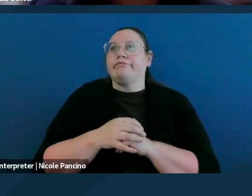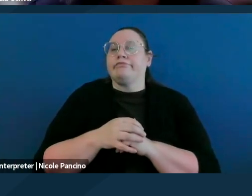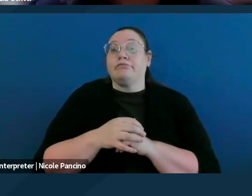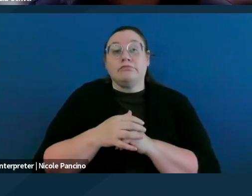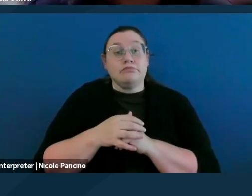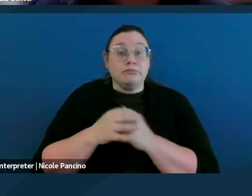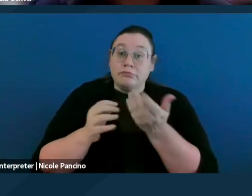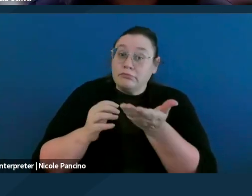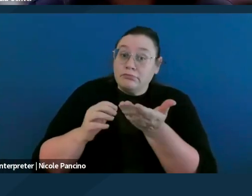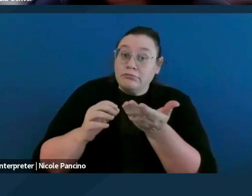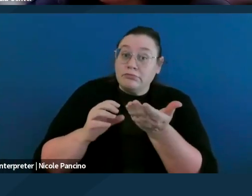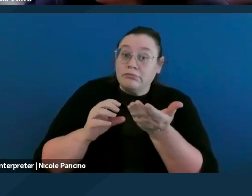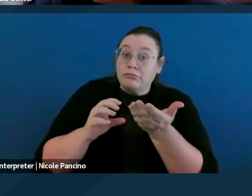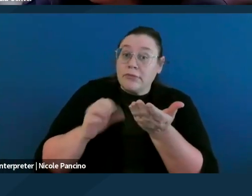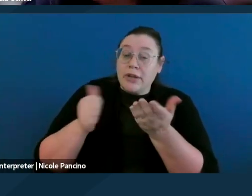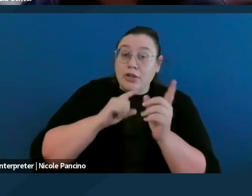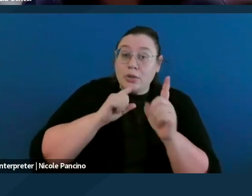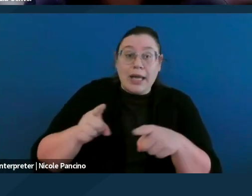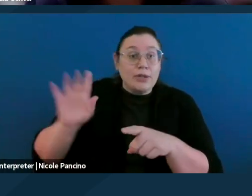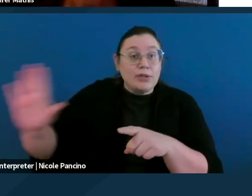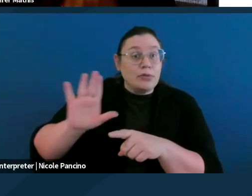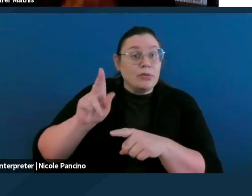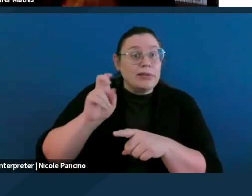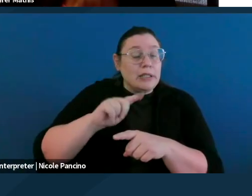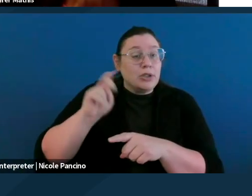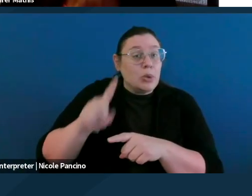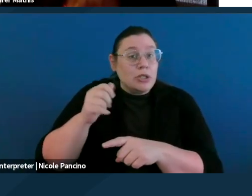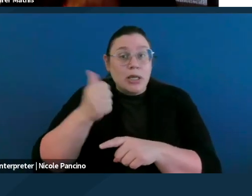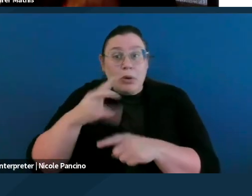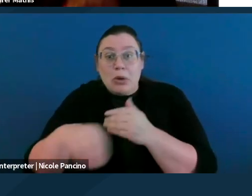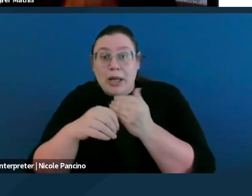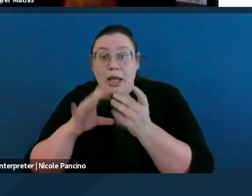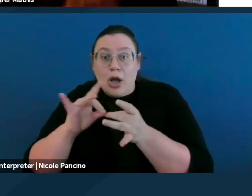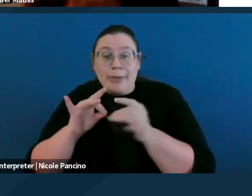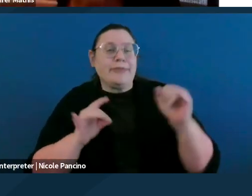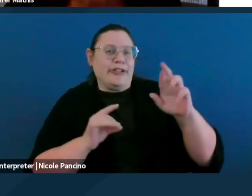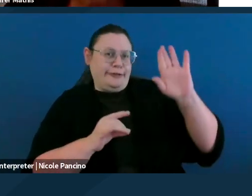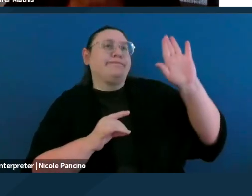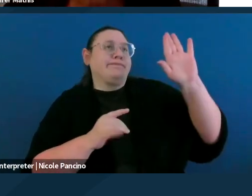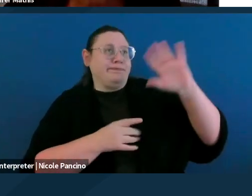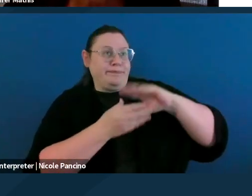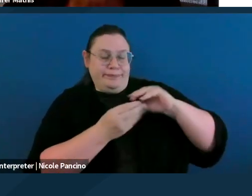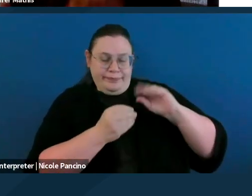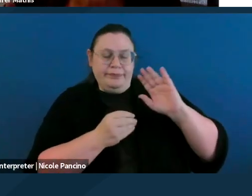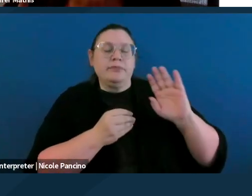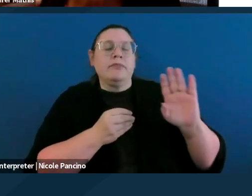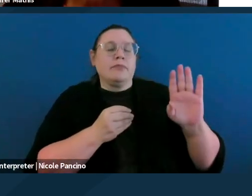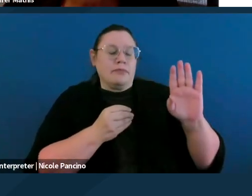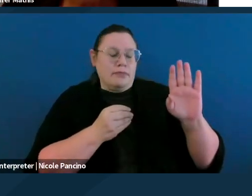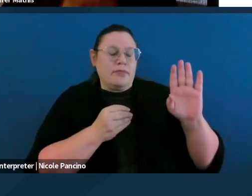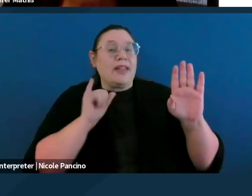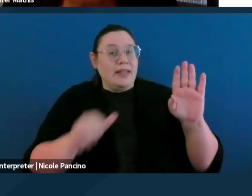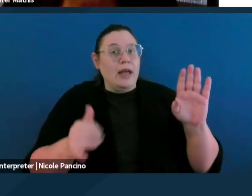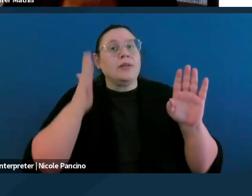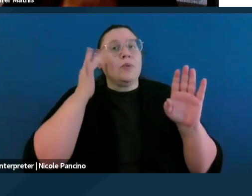Anything more to say to Ken's question? I would just say that is why, we